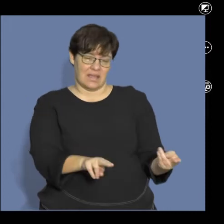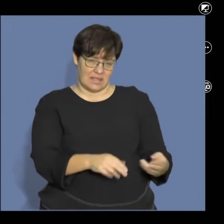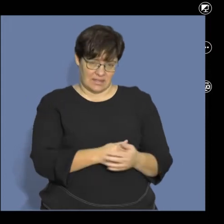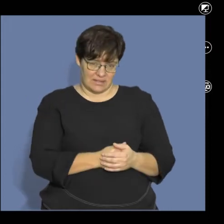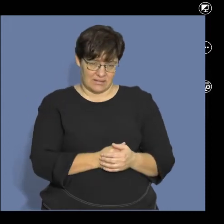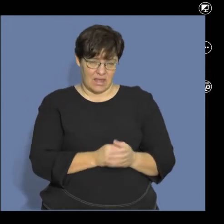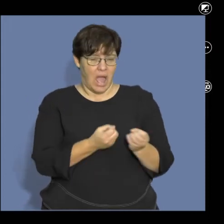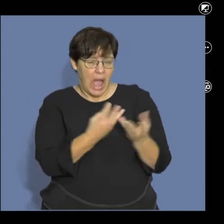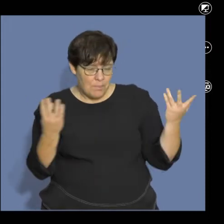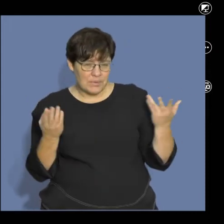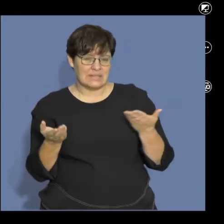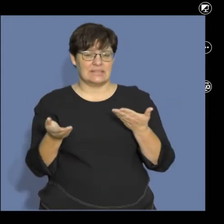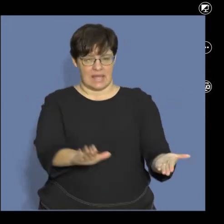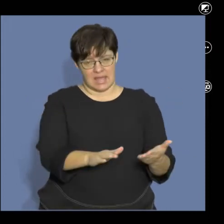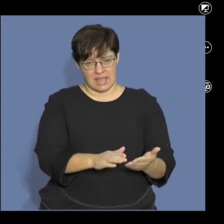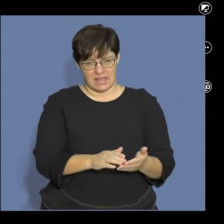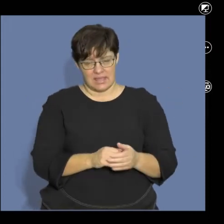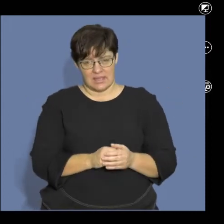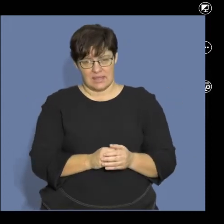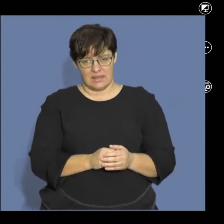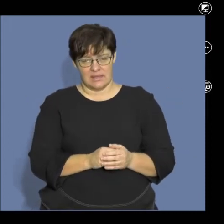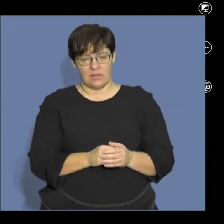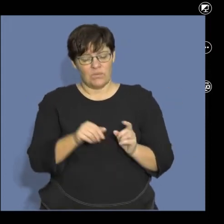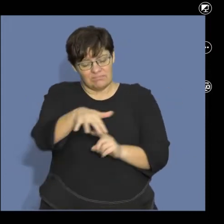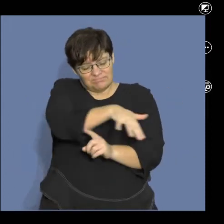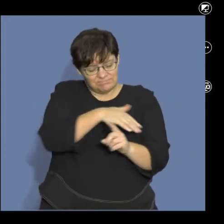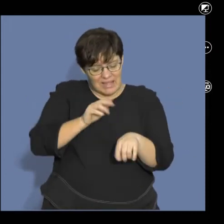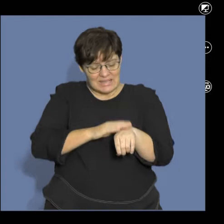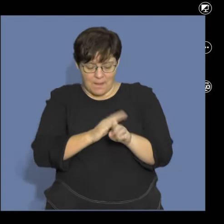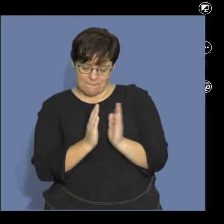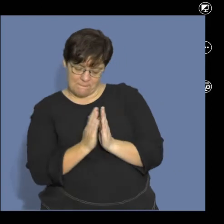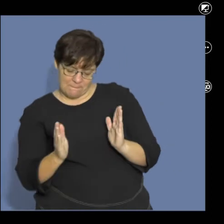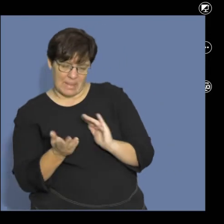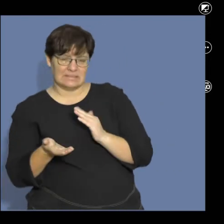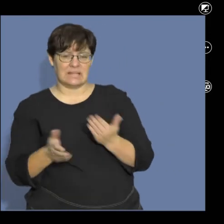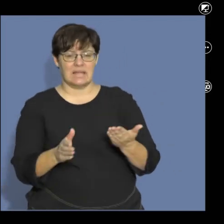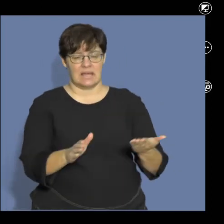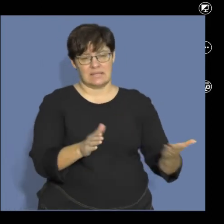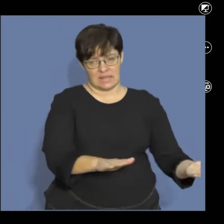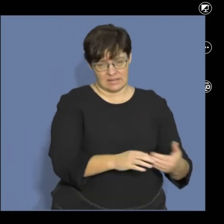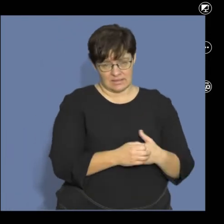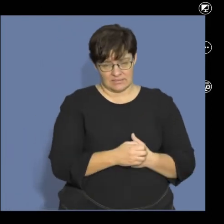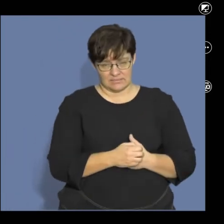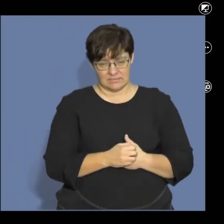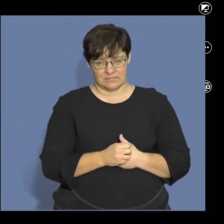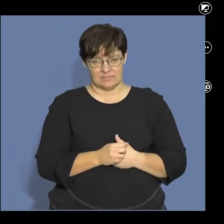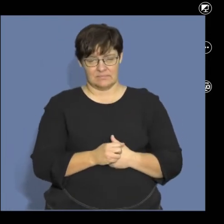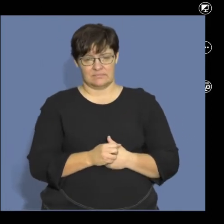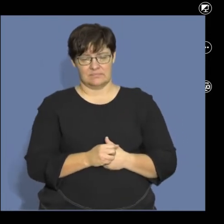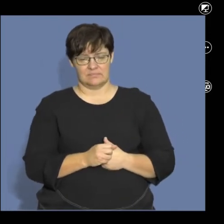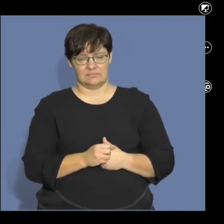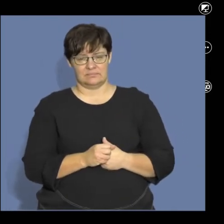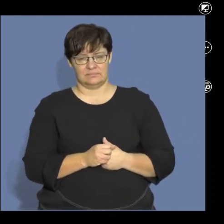Mortality is the death rate. It's the rate at which our individuals are